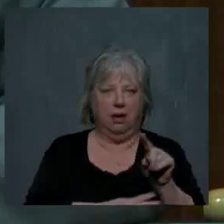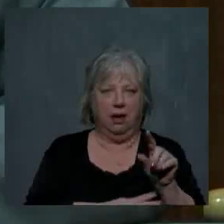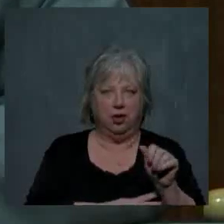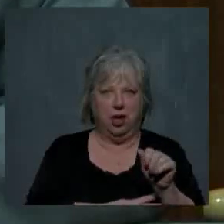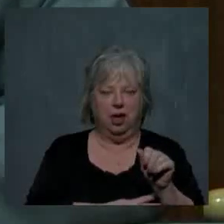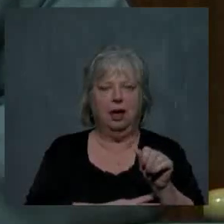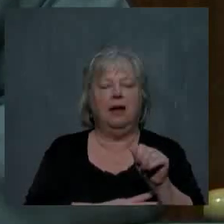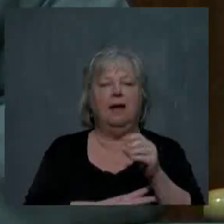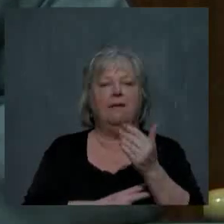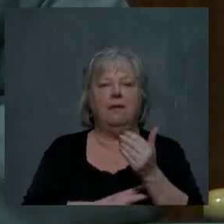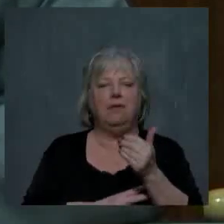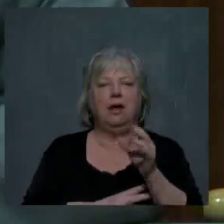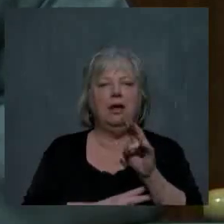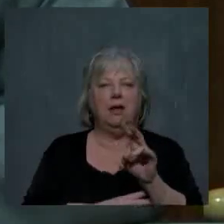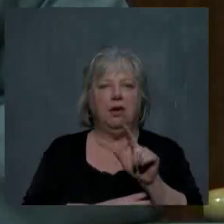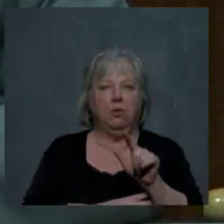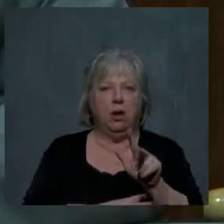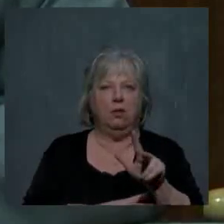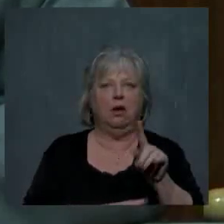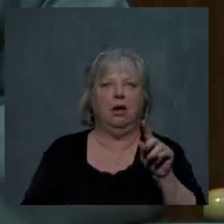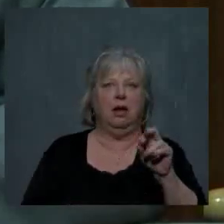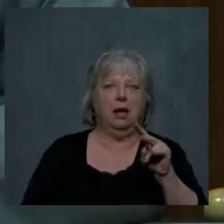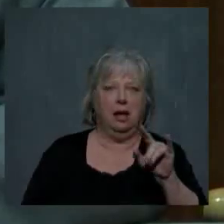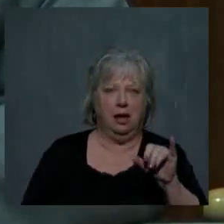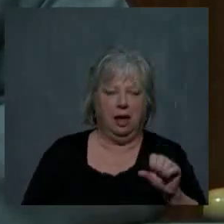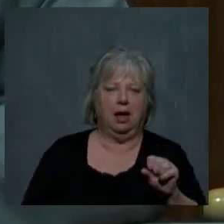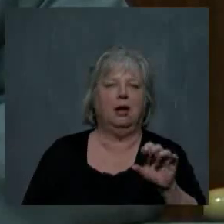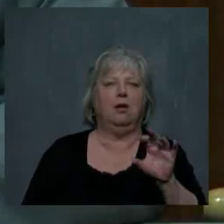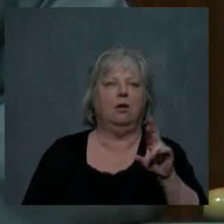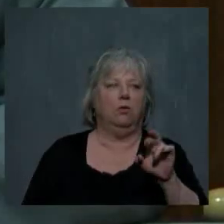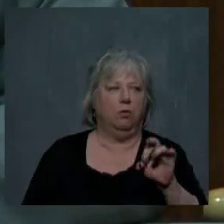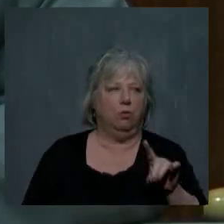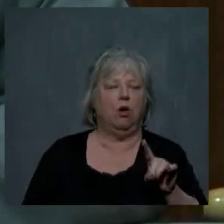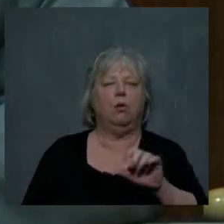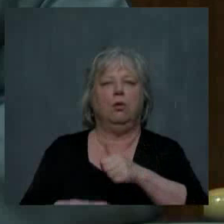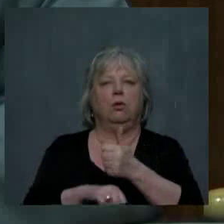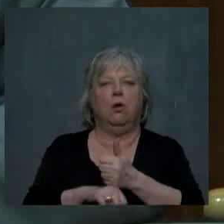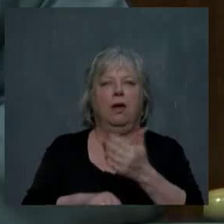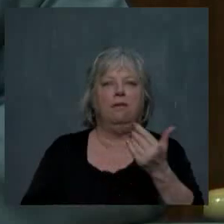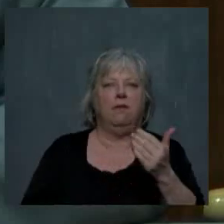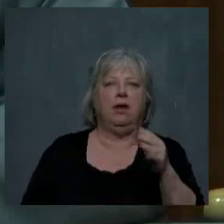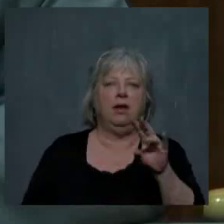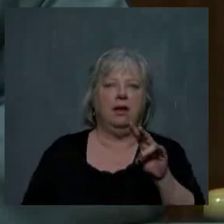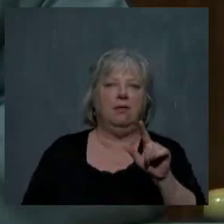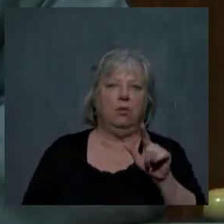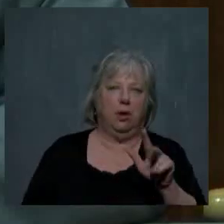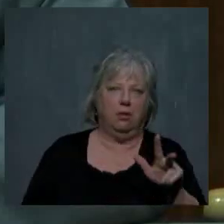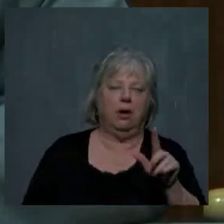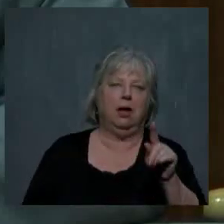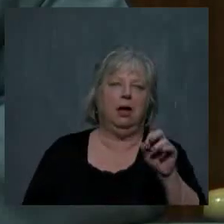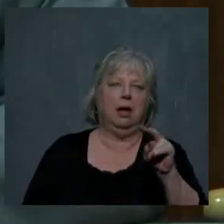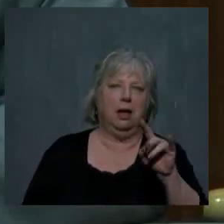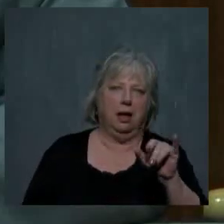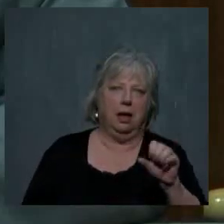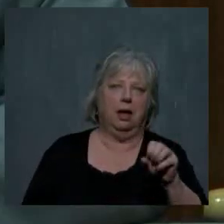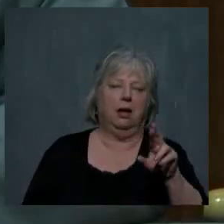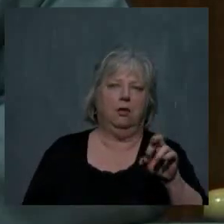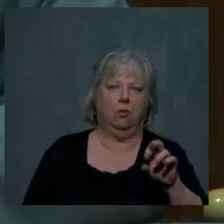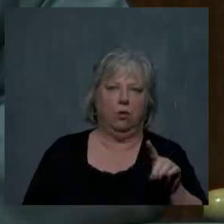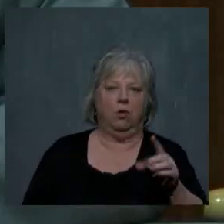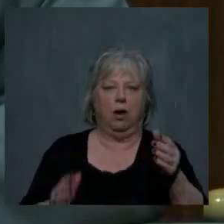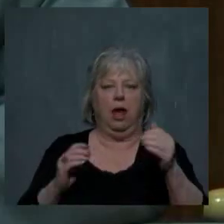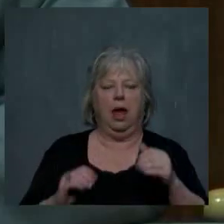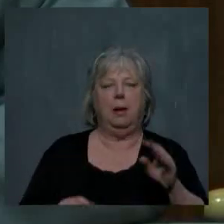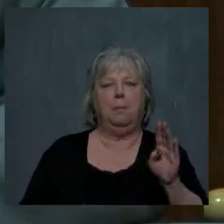Z-6783-A, 15723 Canis Road, long form PCD, located at 15723 Canis Road. And item